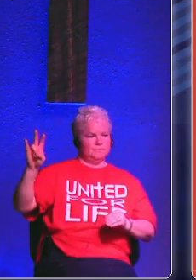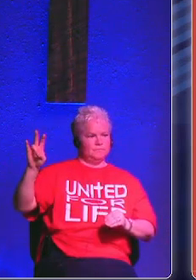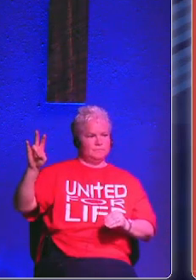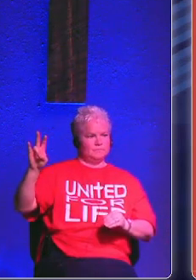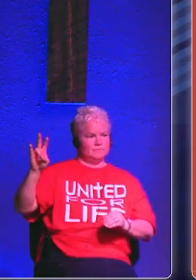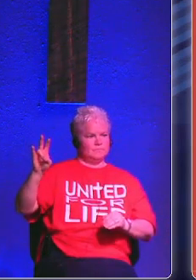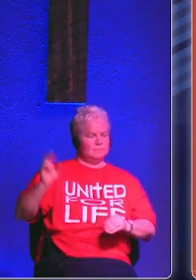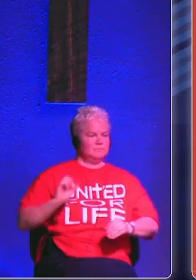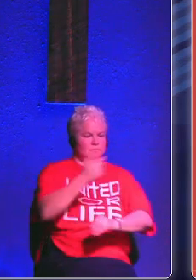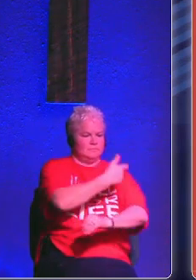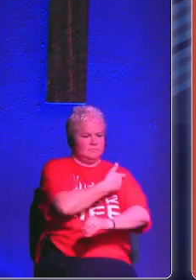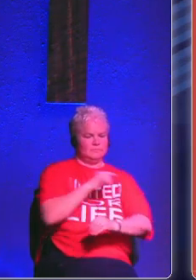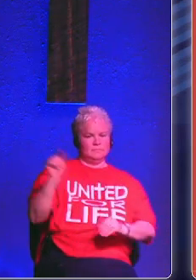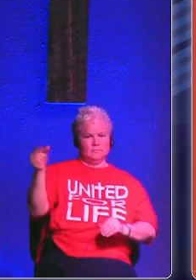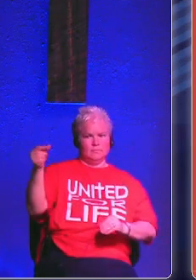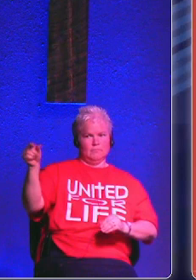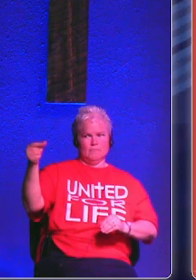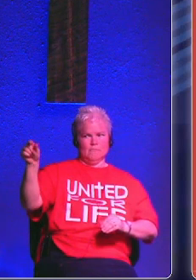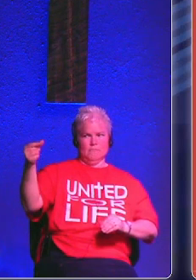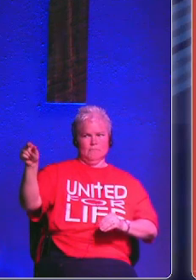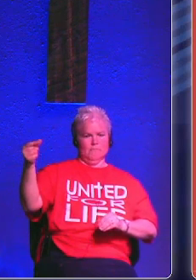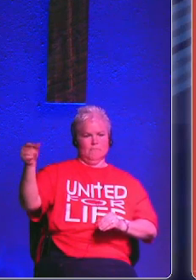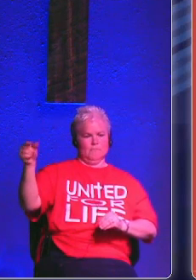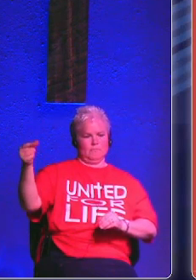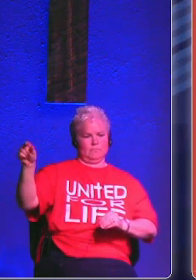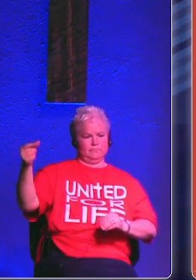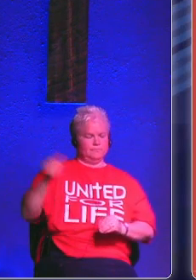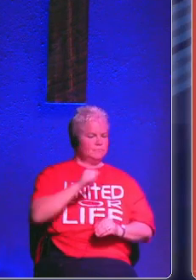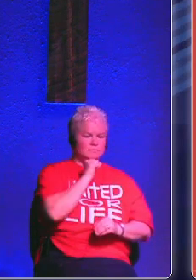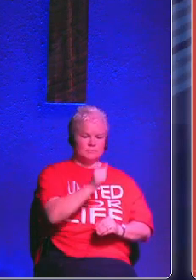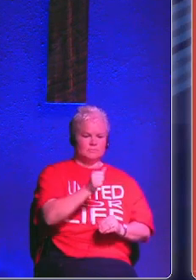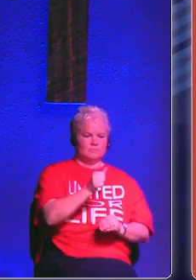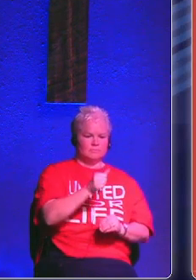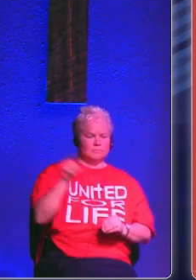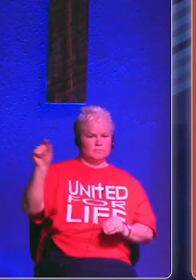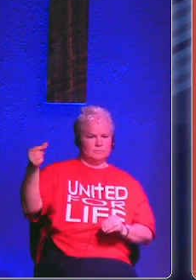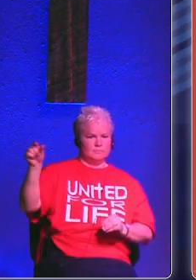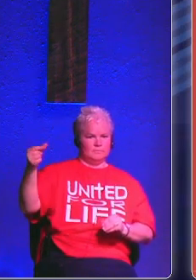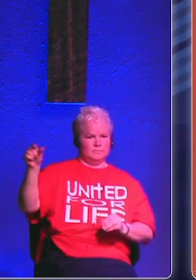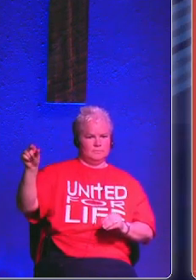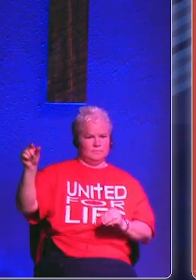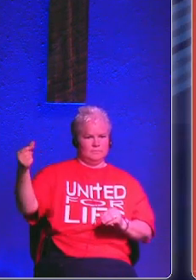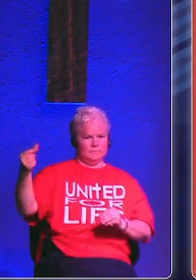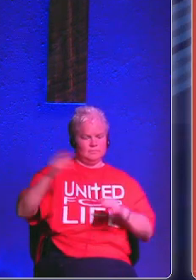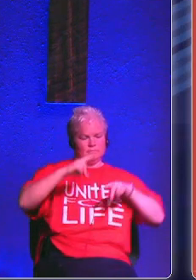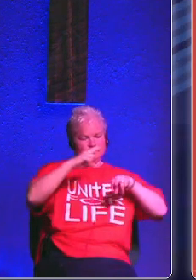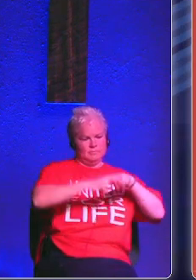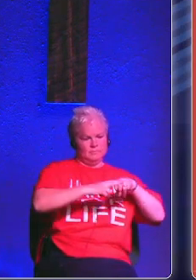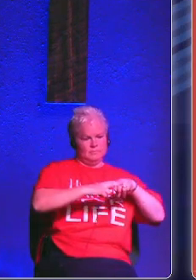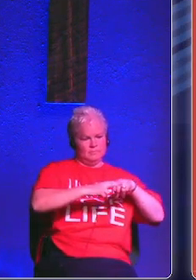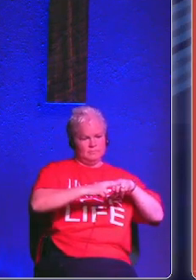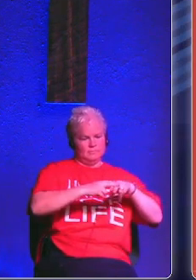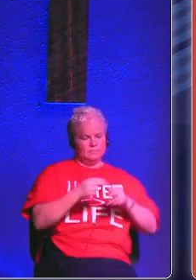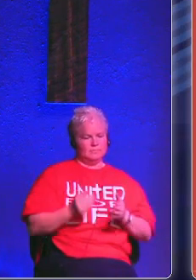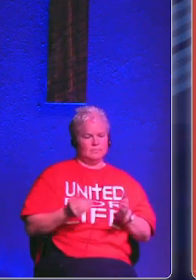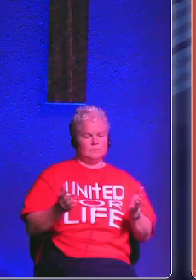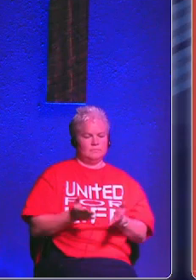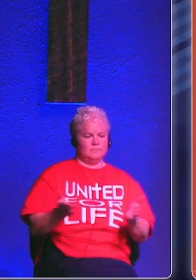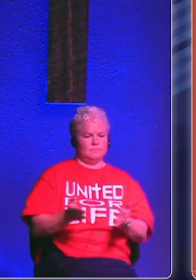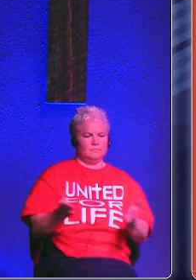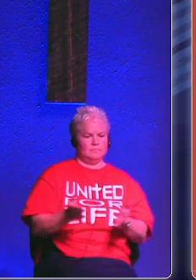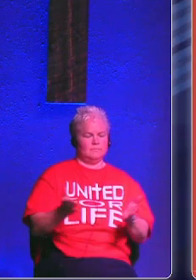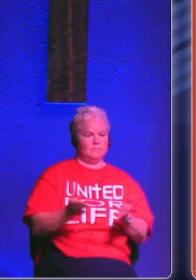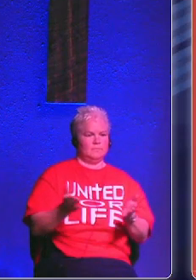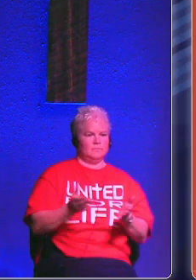Day, everybody wear green if you want, but you don't have to. You'll be sitting in green chairs. But right after service, we're going to